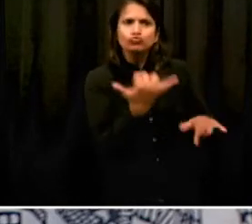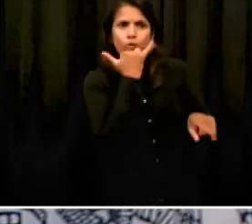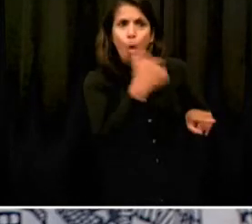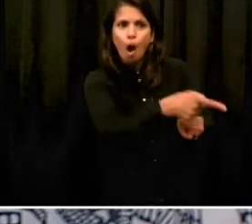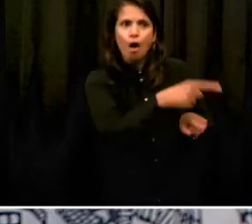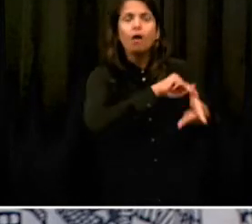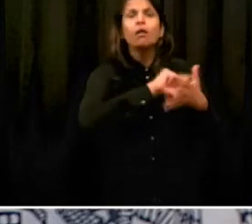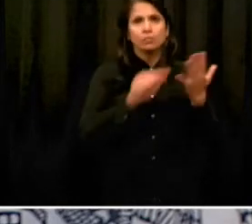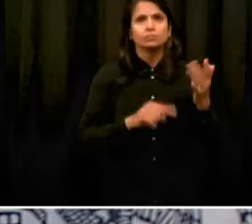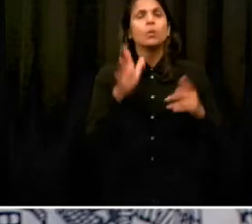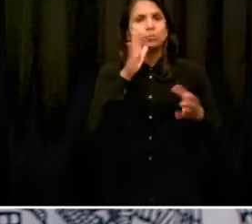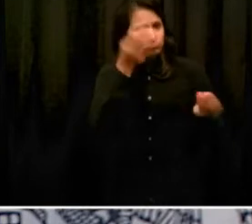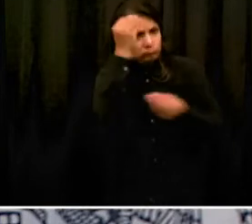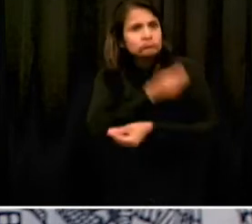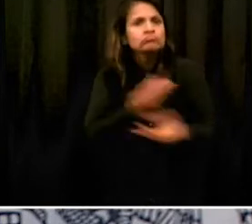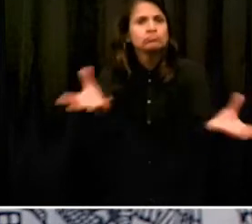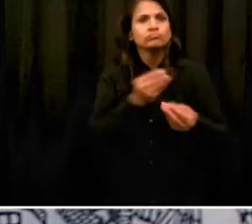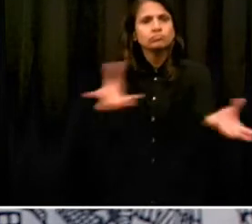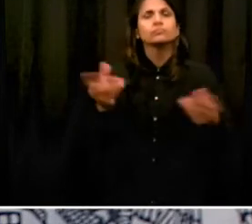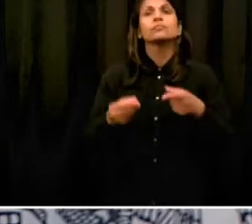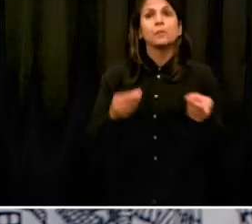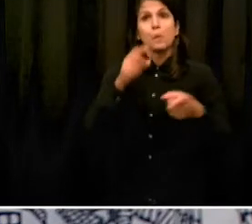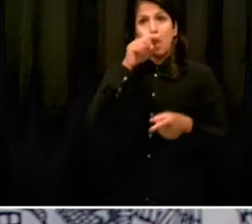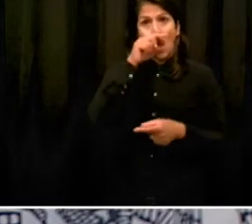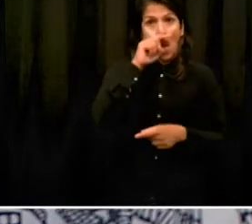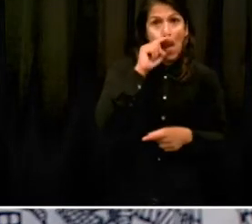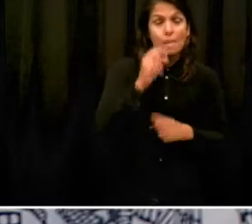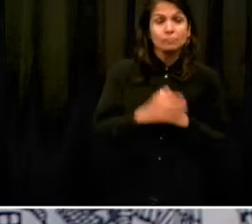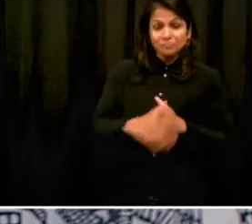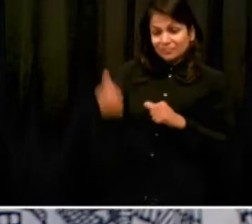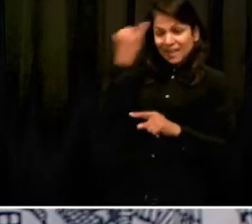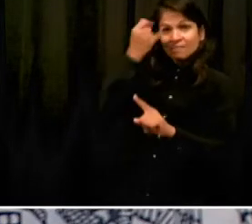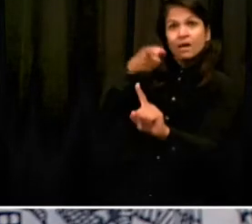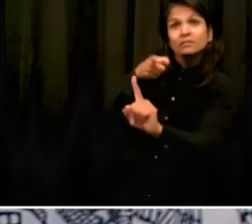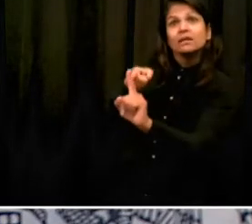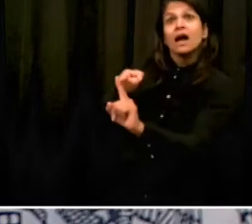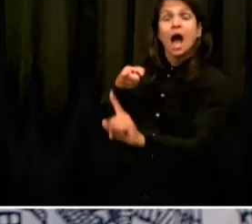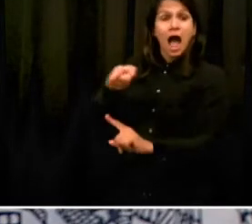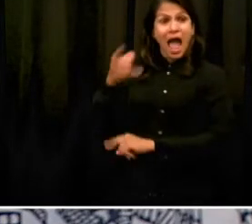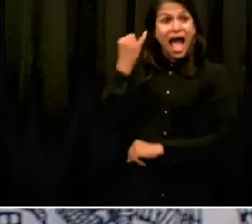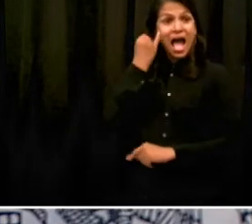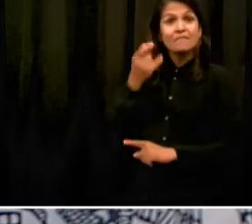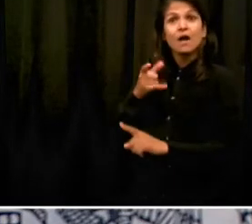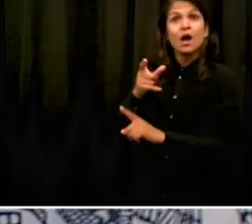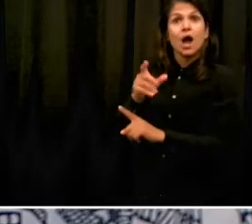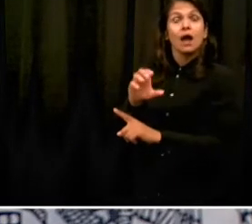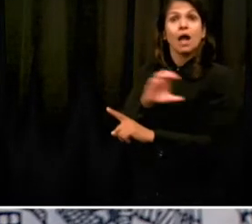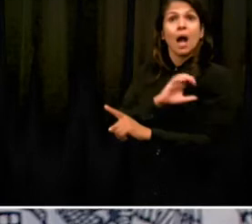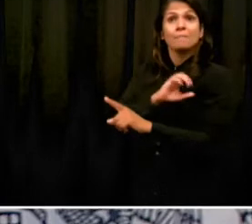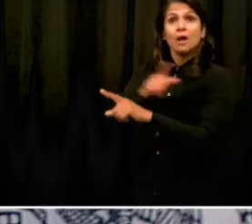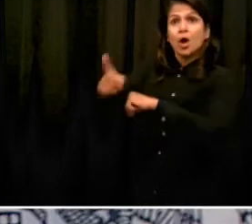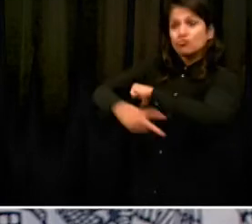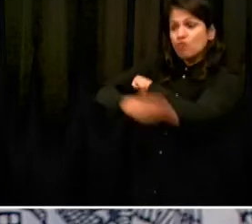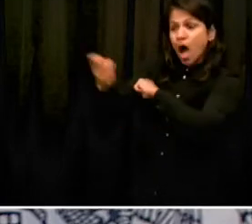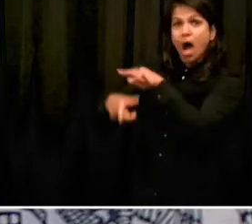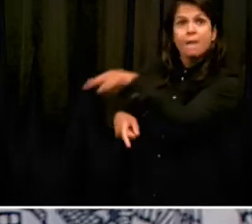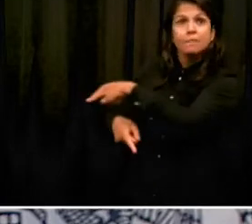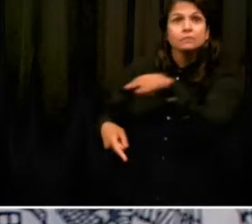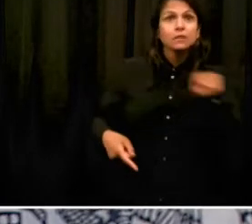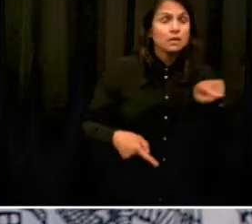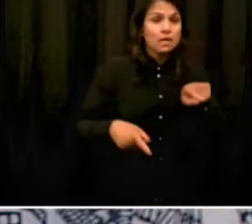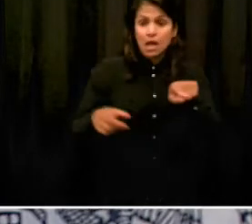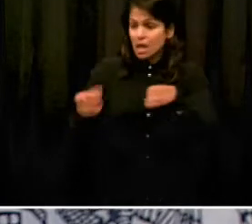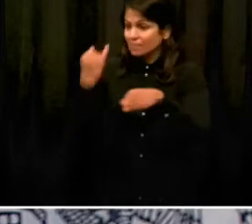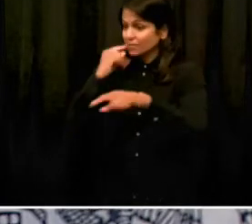certain outcomes. We hope and pray, Rich, that it is something that's rarely used, because of continued